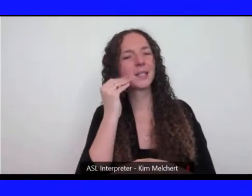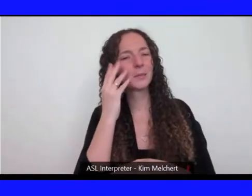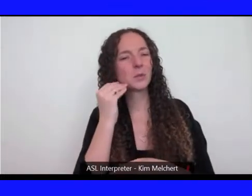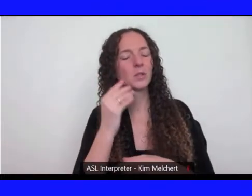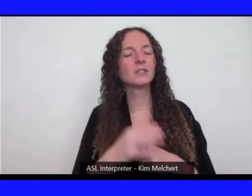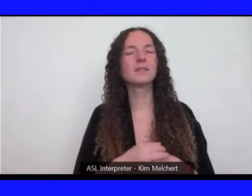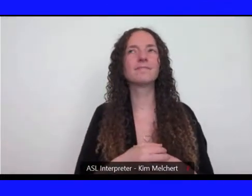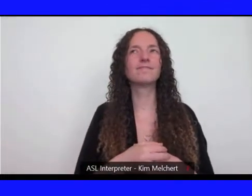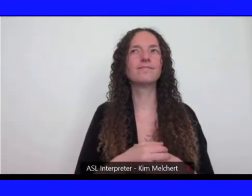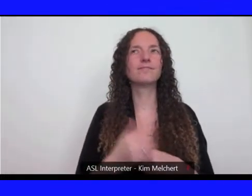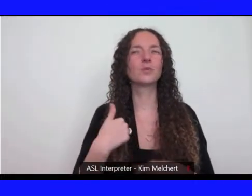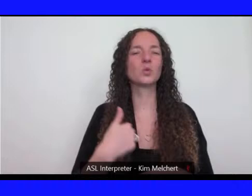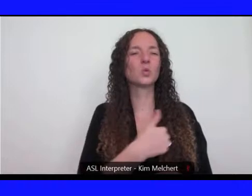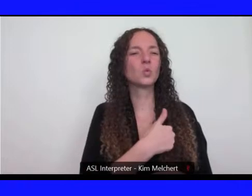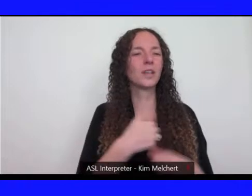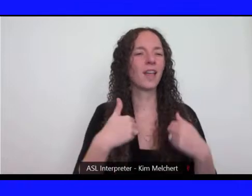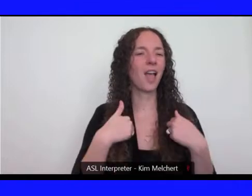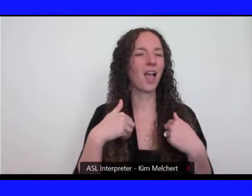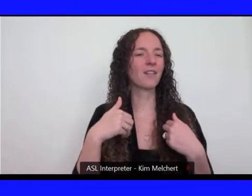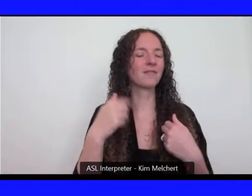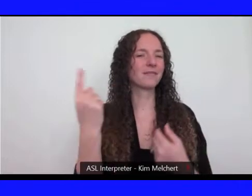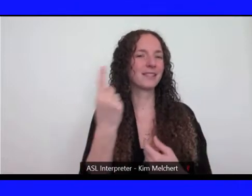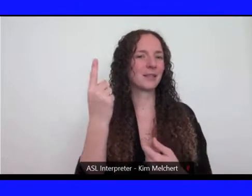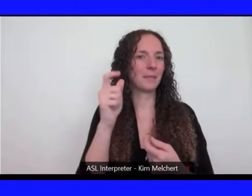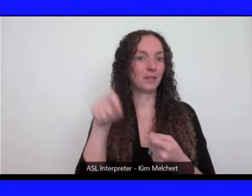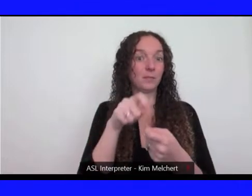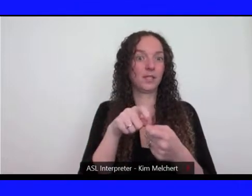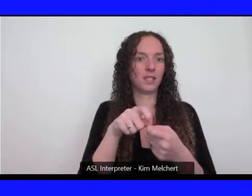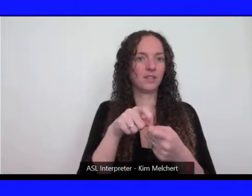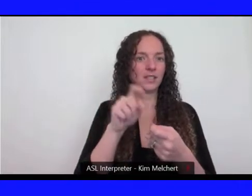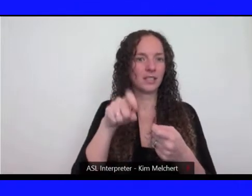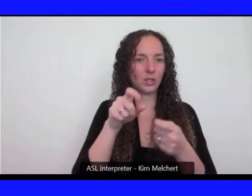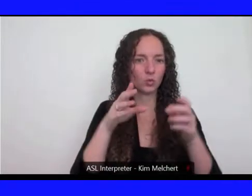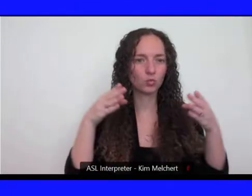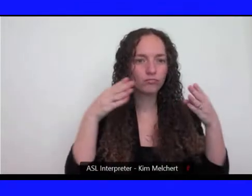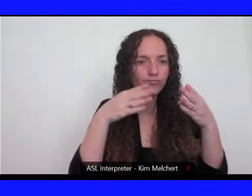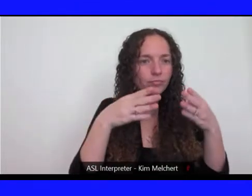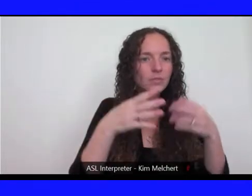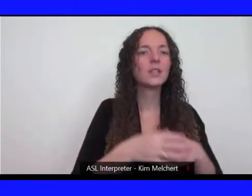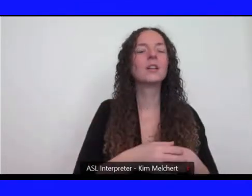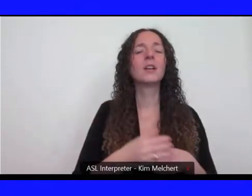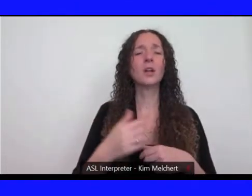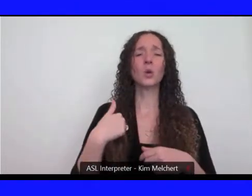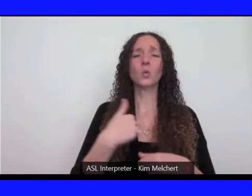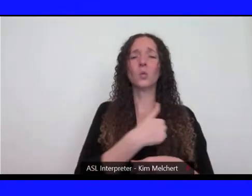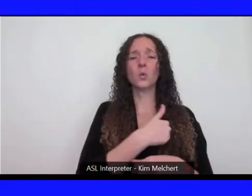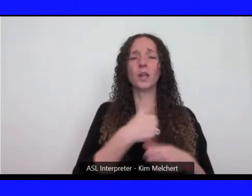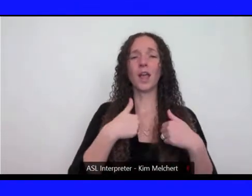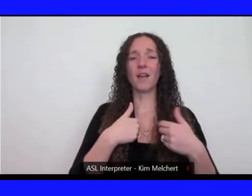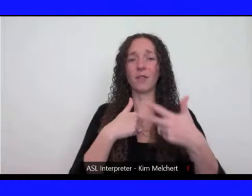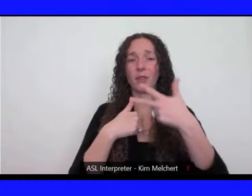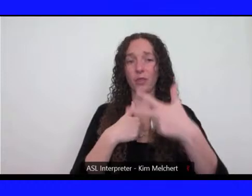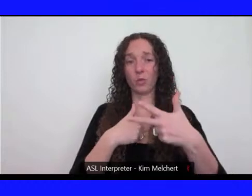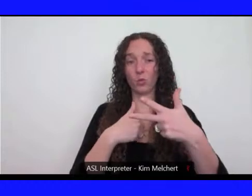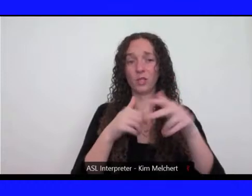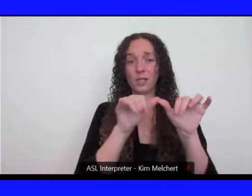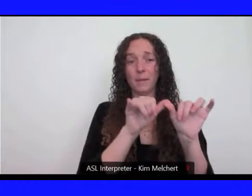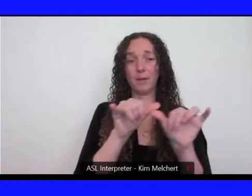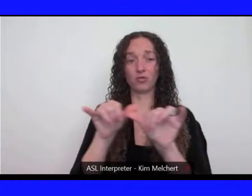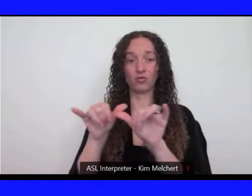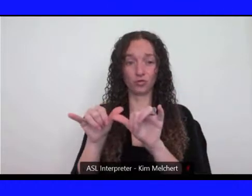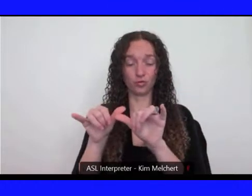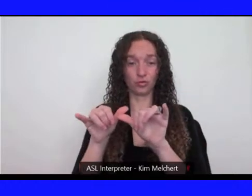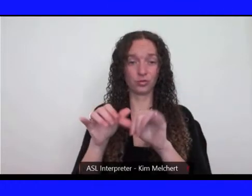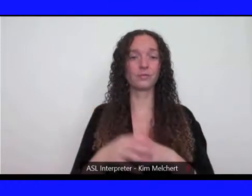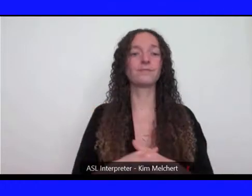discussions? Yeah, I'll turn to Eric. I think his team is very close. There's no silver bullet on this one. I will just